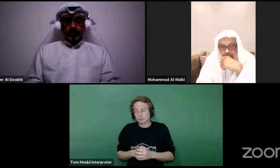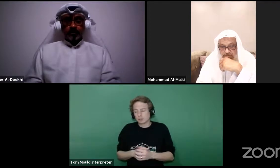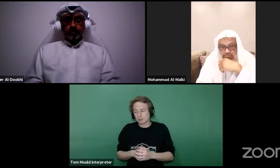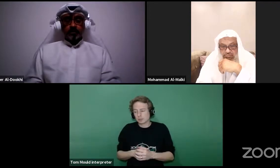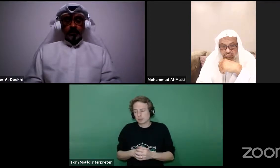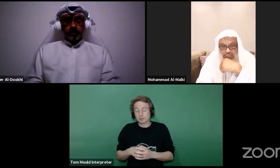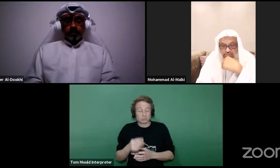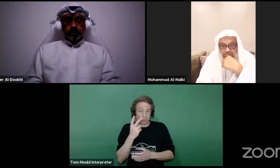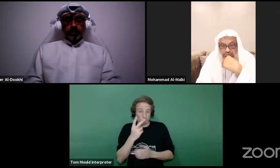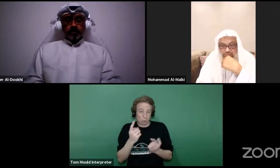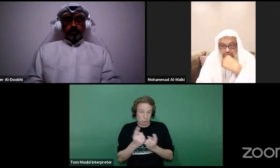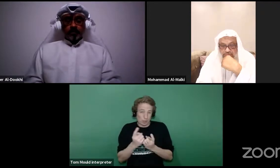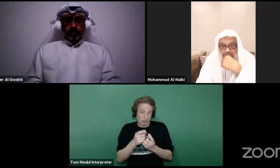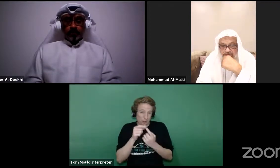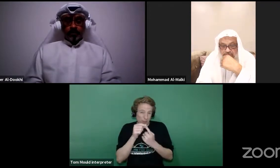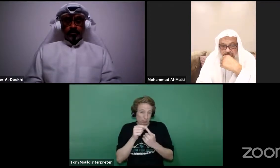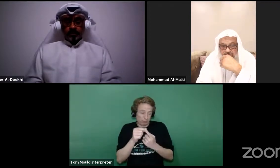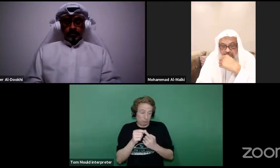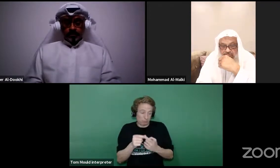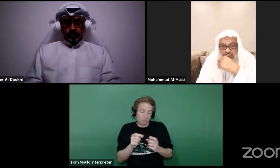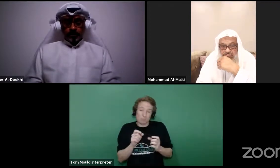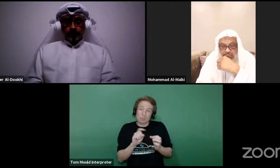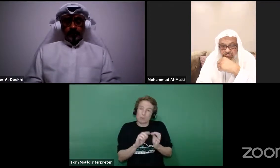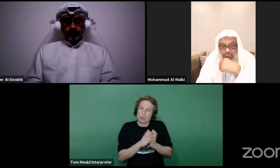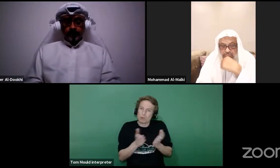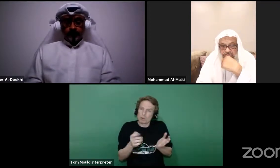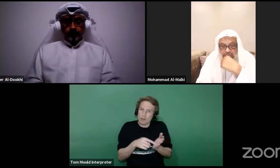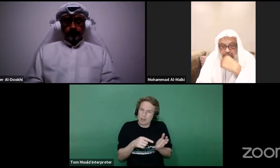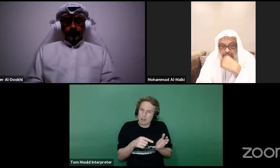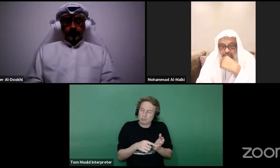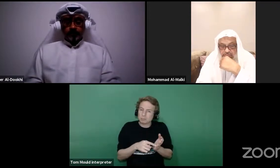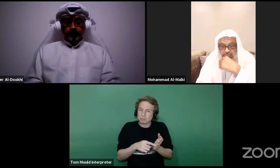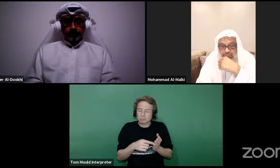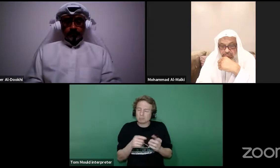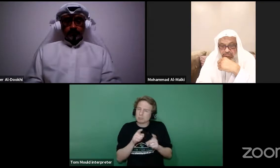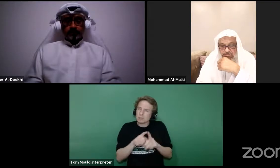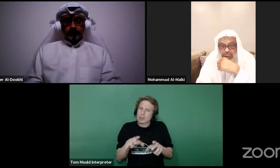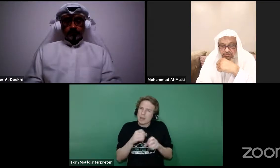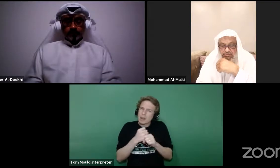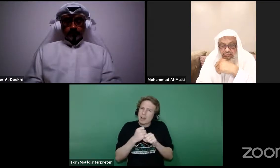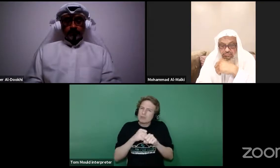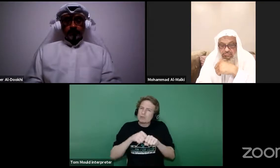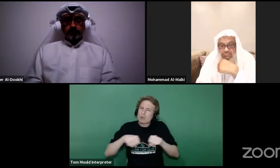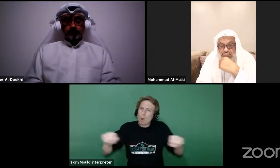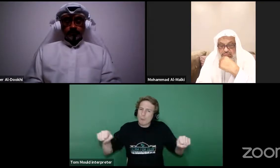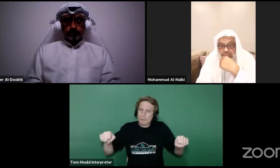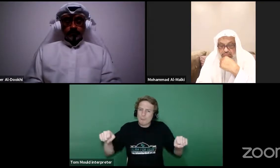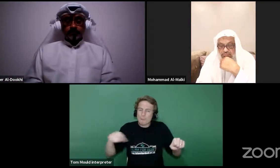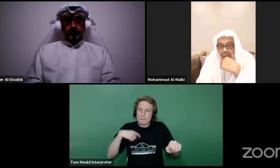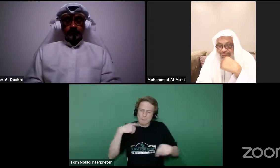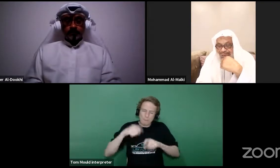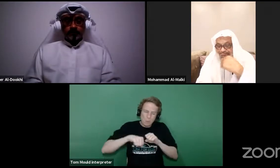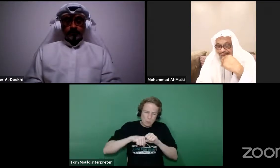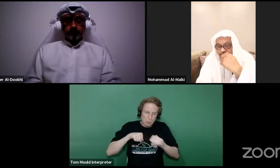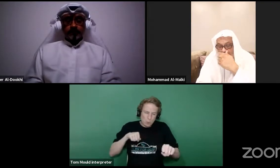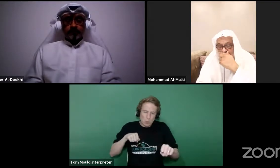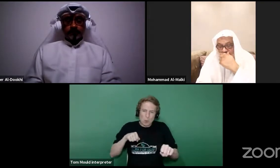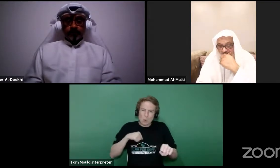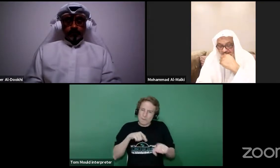it will be guided, and whosoever leaves it will be astray. And the meaning